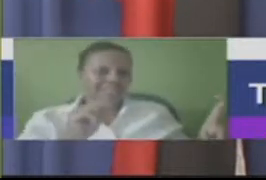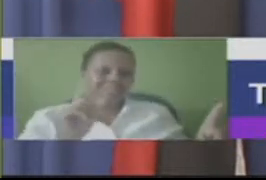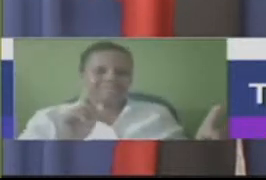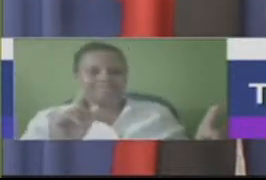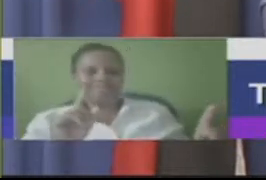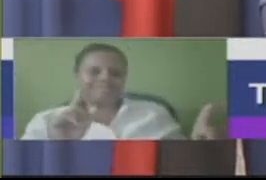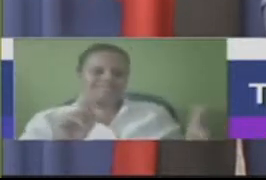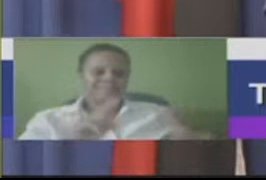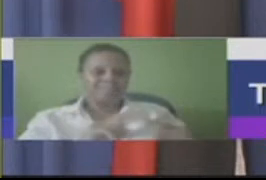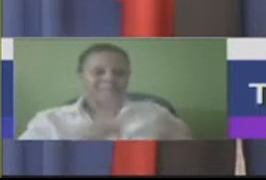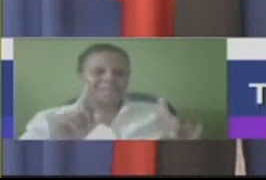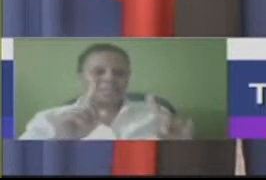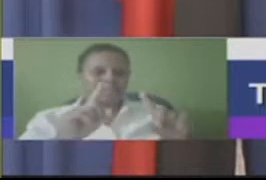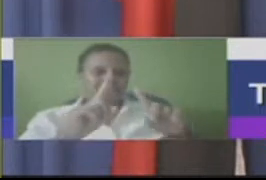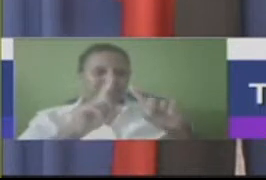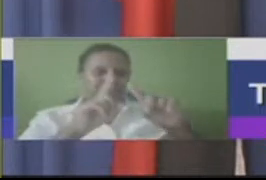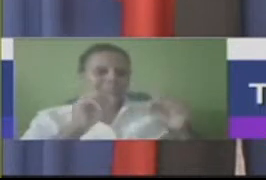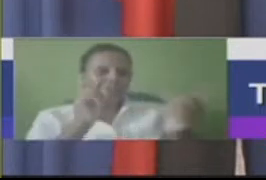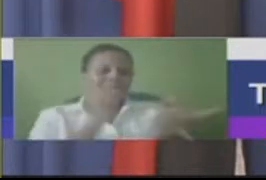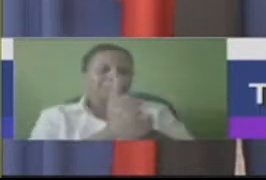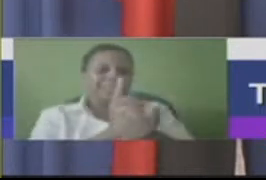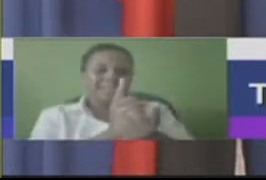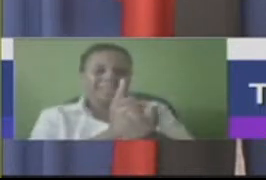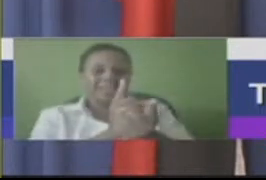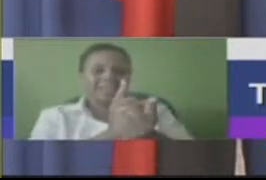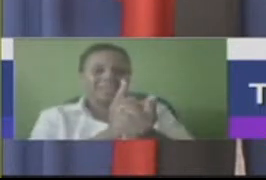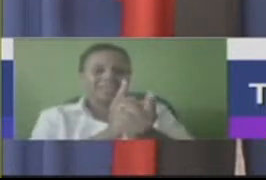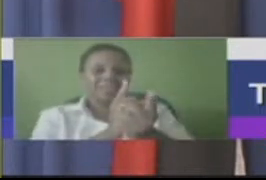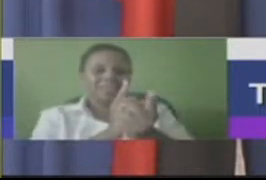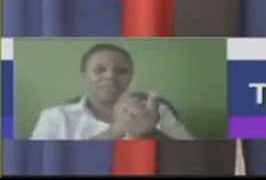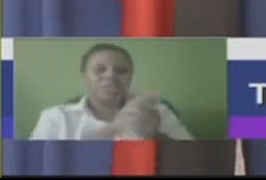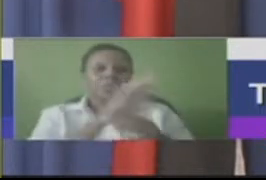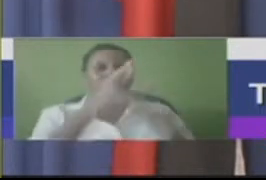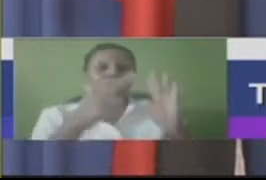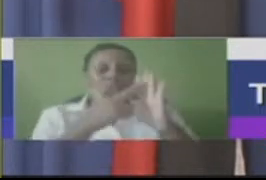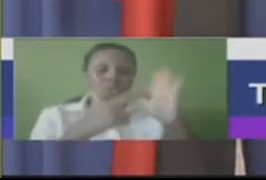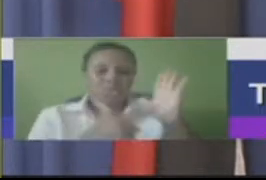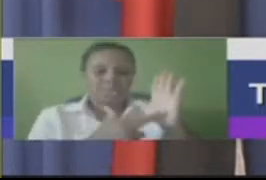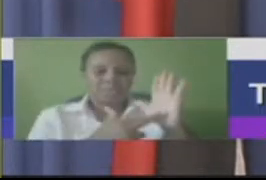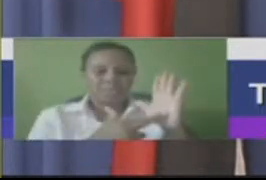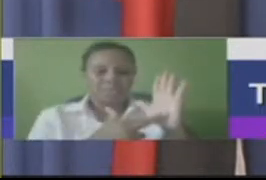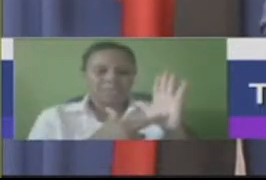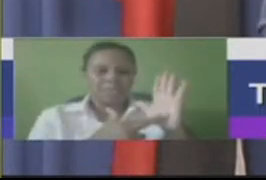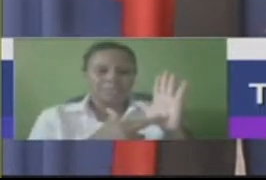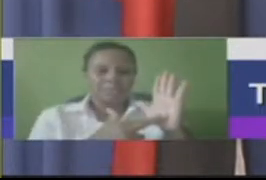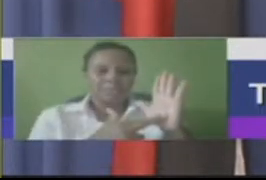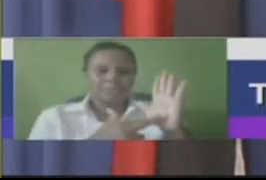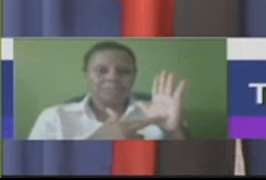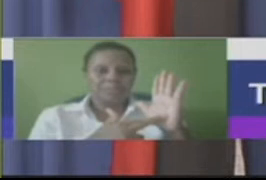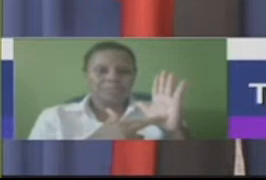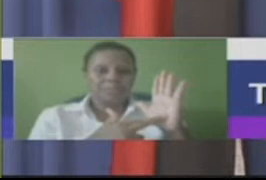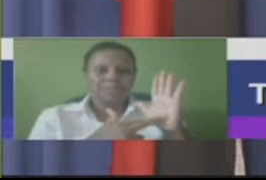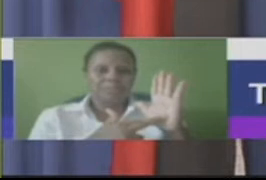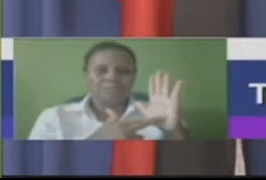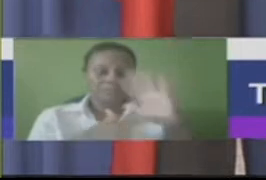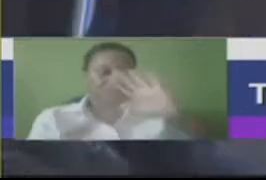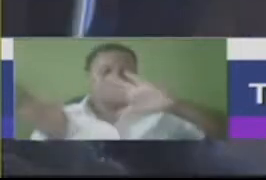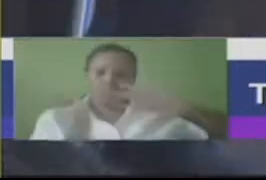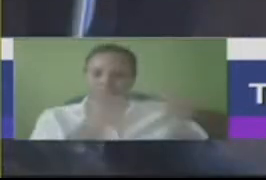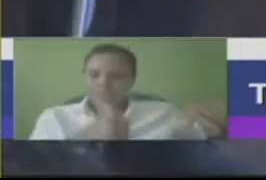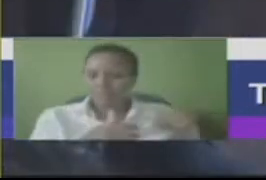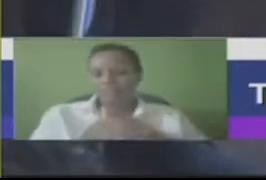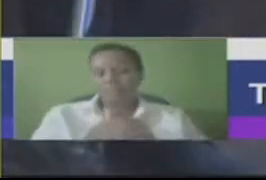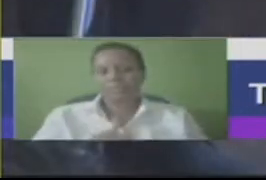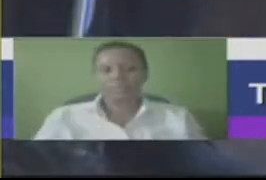met and we have that information, we'll share it with you. Prime Minister Johnson, November the Newsday, you said that we're